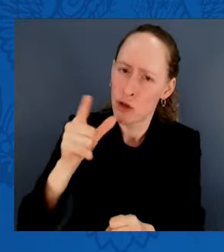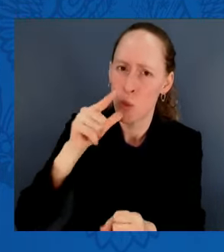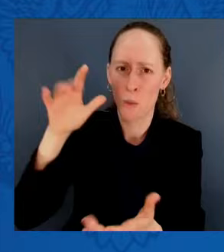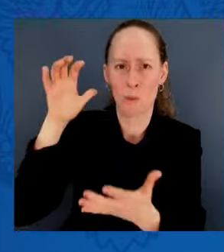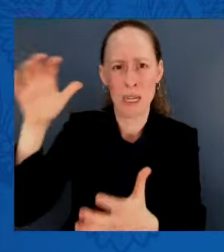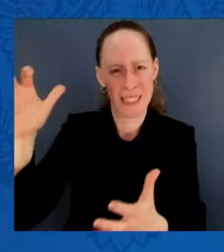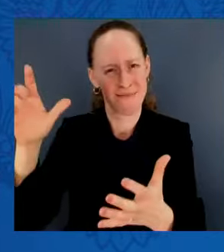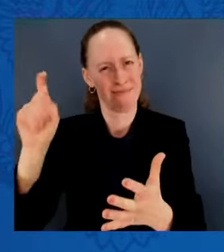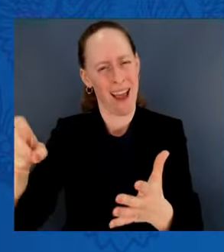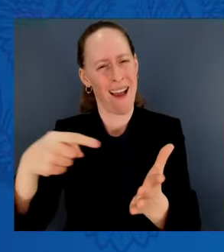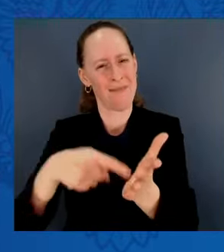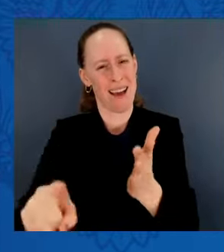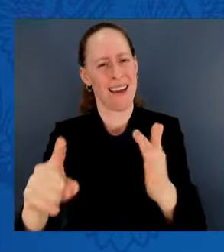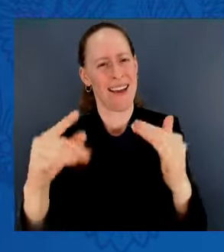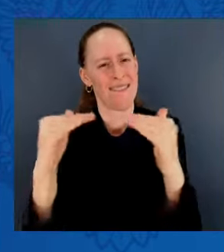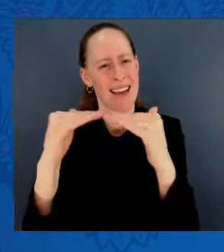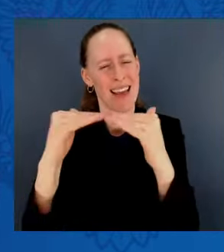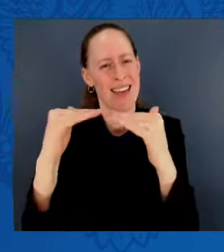Look.